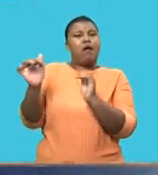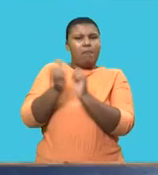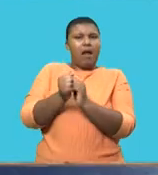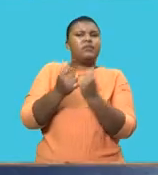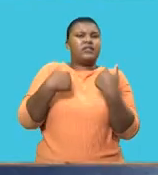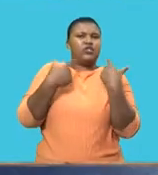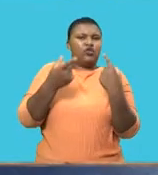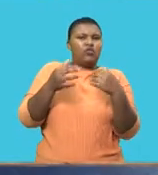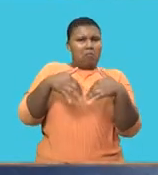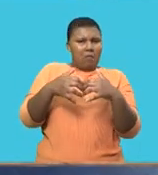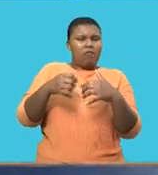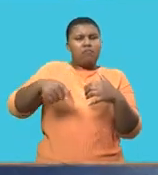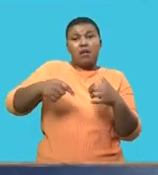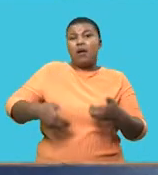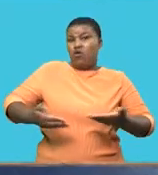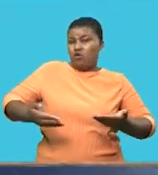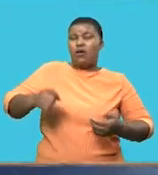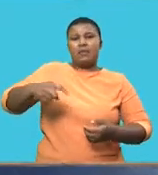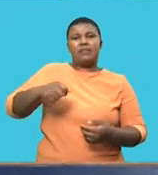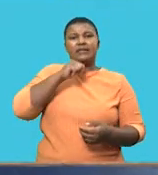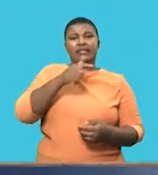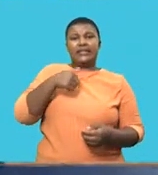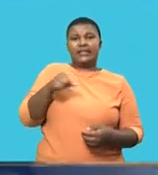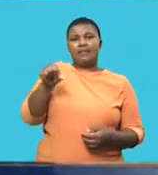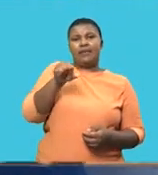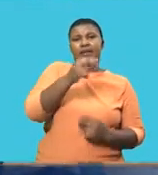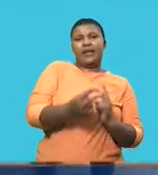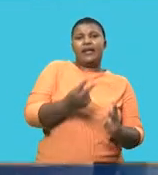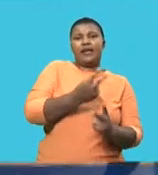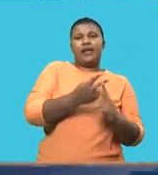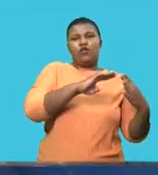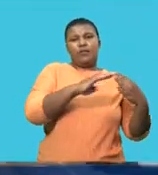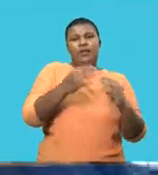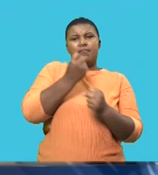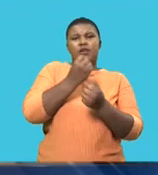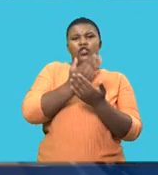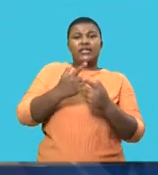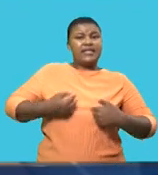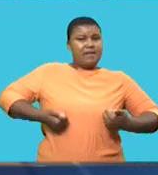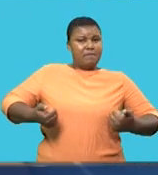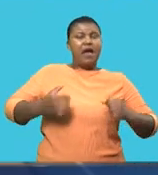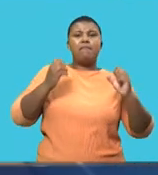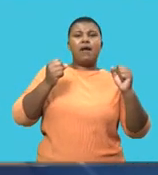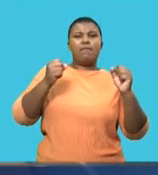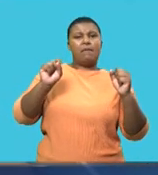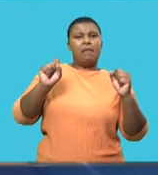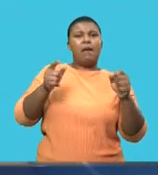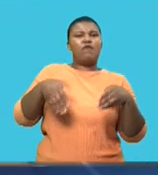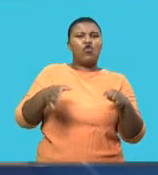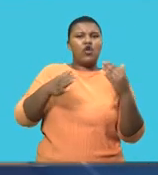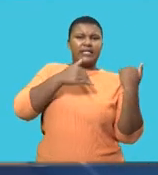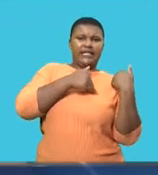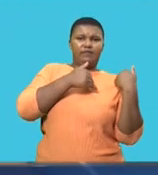formulated a campaign where we said we need to go back to our communities and we need to get out there and preach the message of road safety.